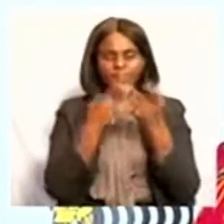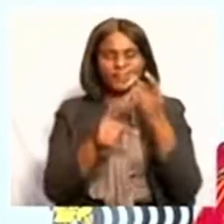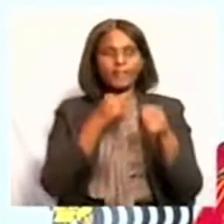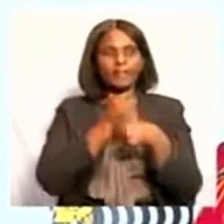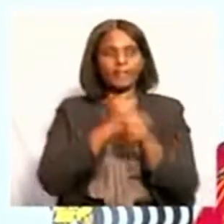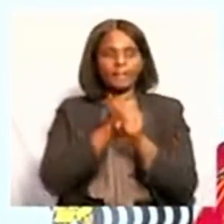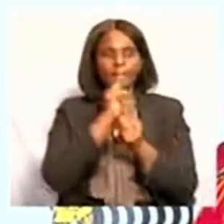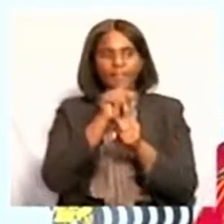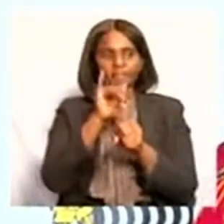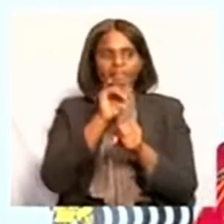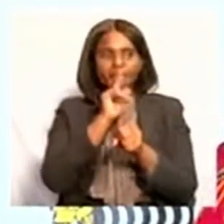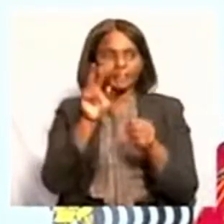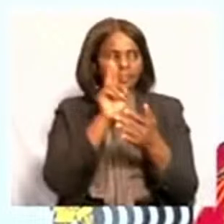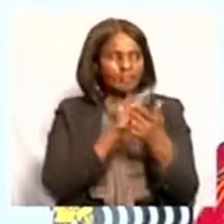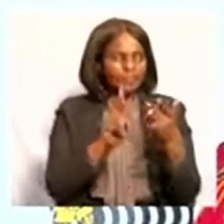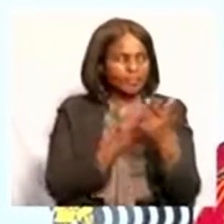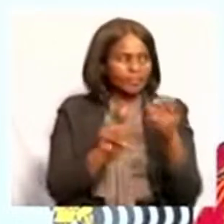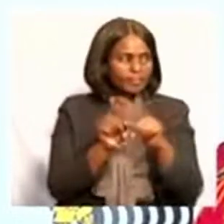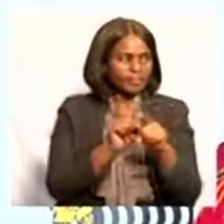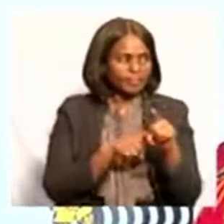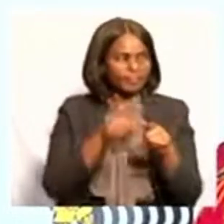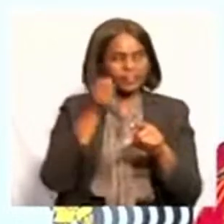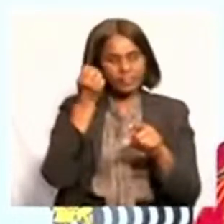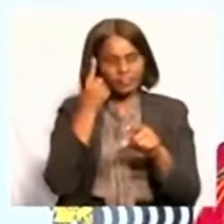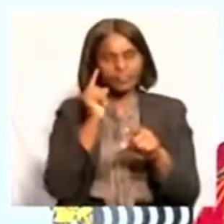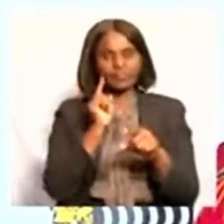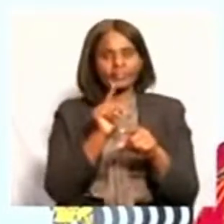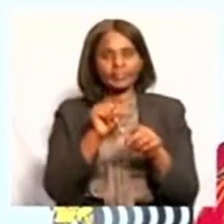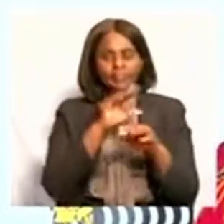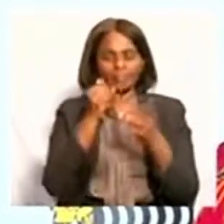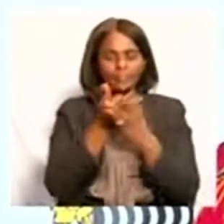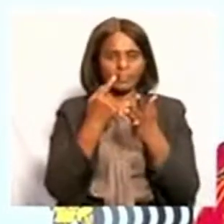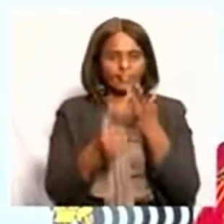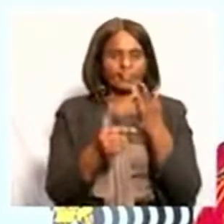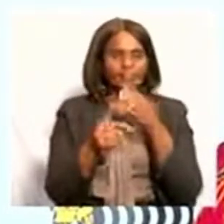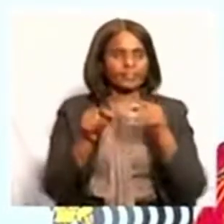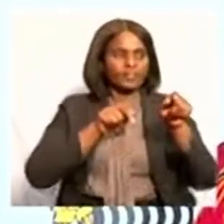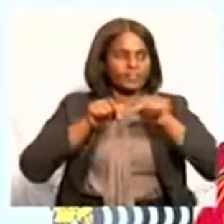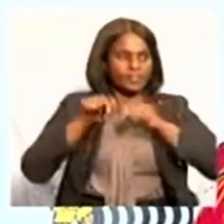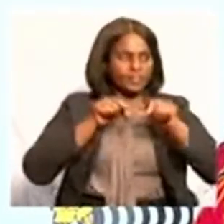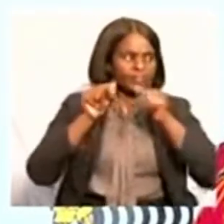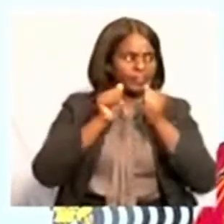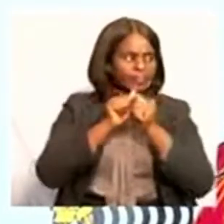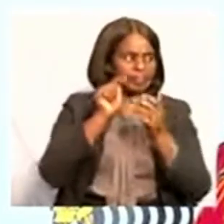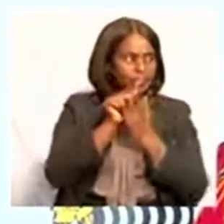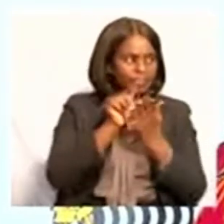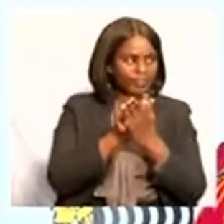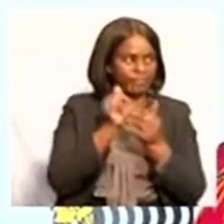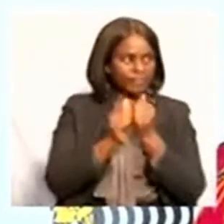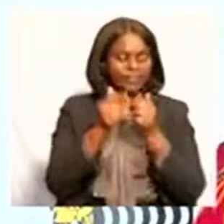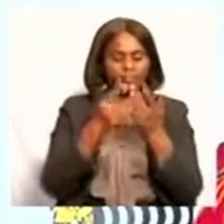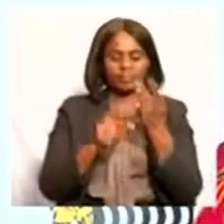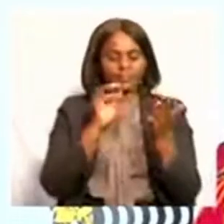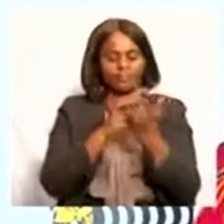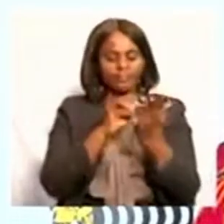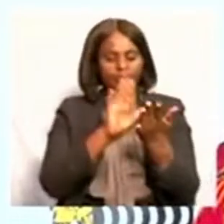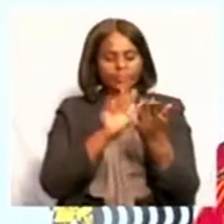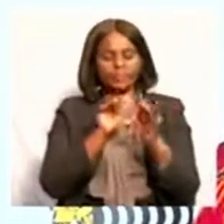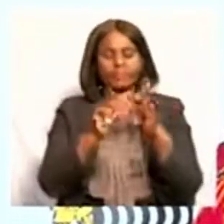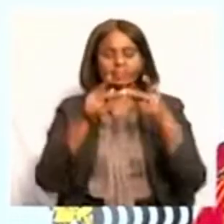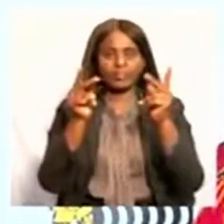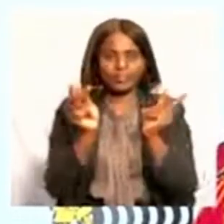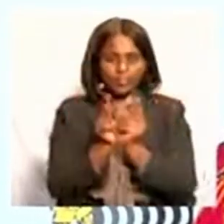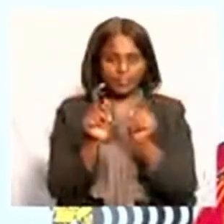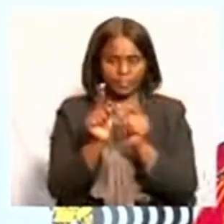they read and understand the regulations and the laws that have been put in place